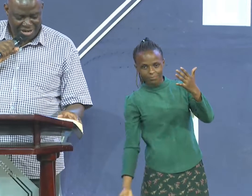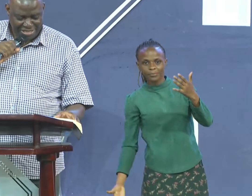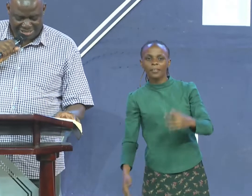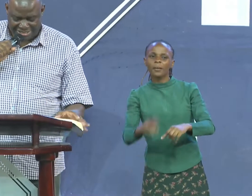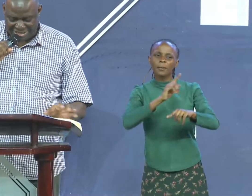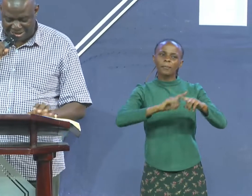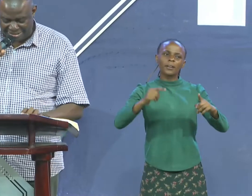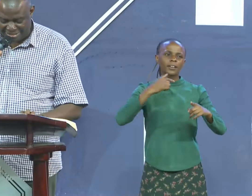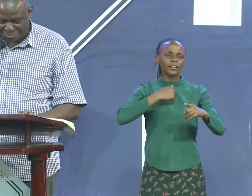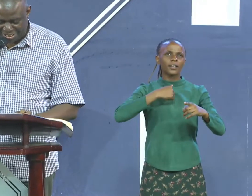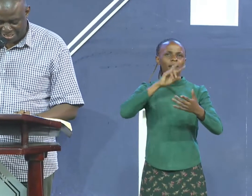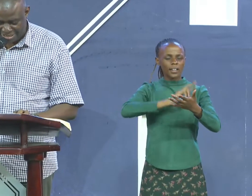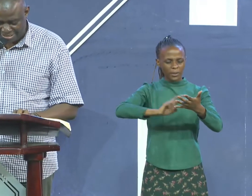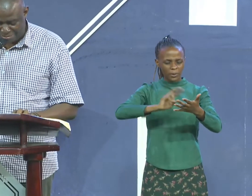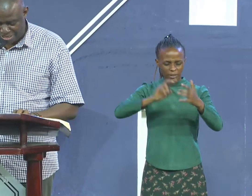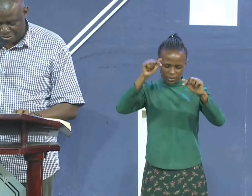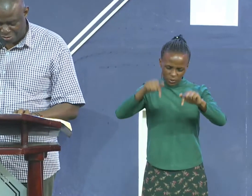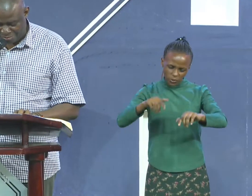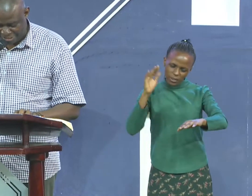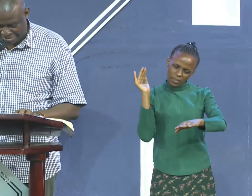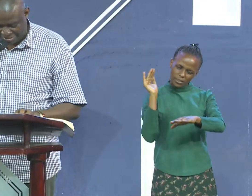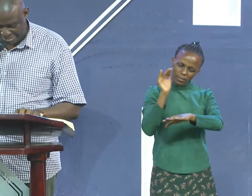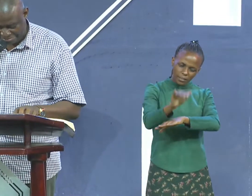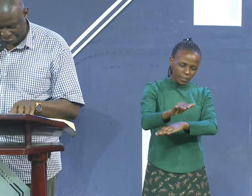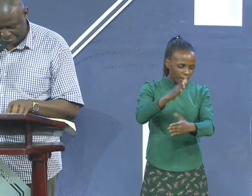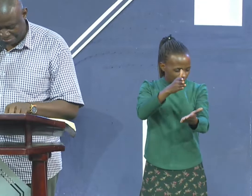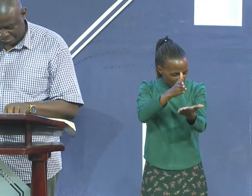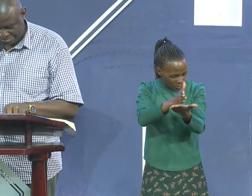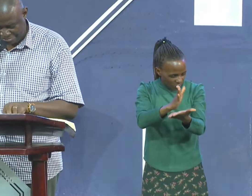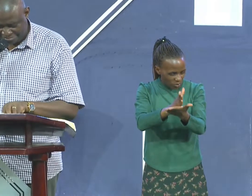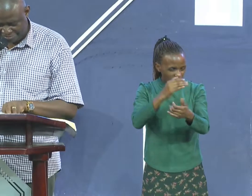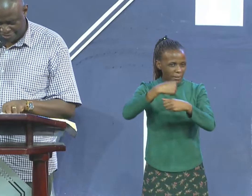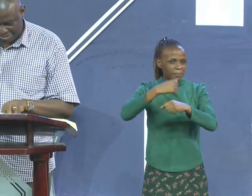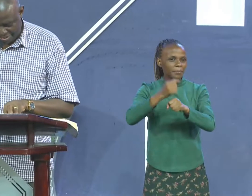But I read it this evening and it made a lot of sense.